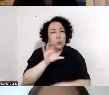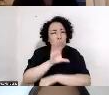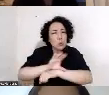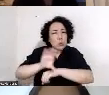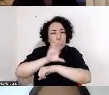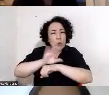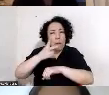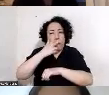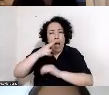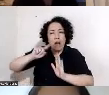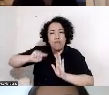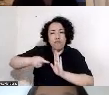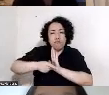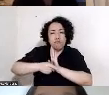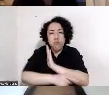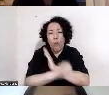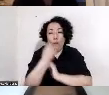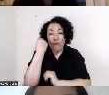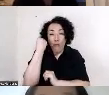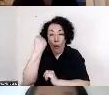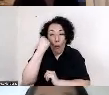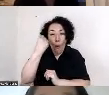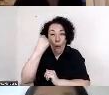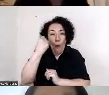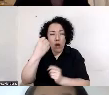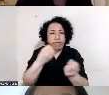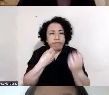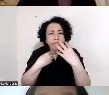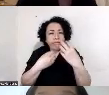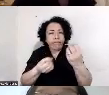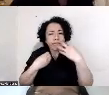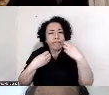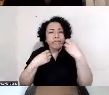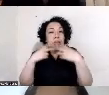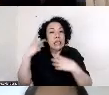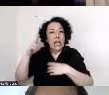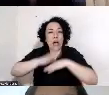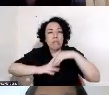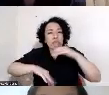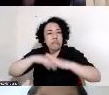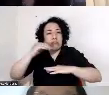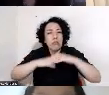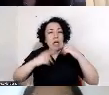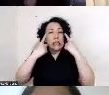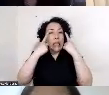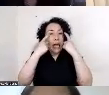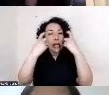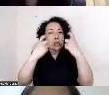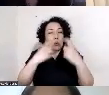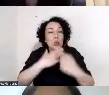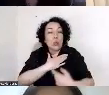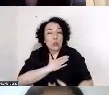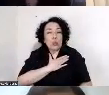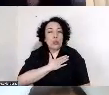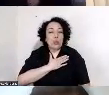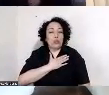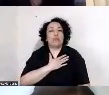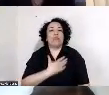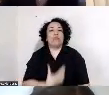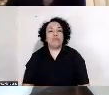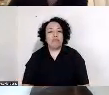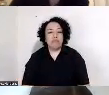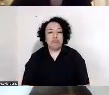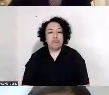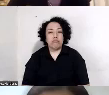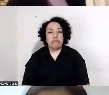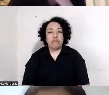avançados, essas aulas avançadas, geralmente eram nas áreas que eles tinham interesse e tinham pontos fortes também. And so